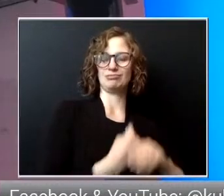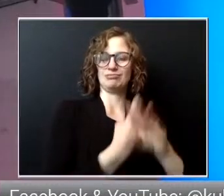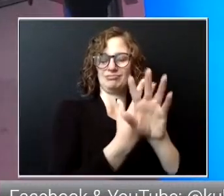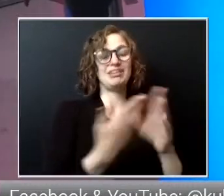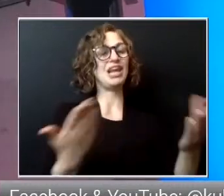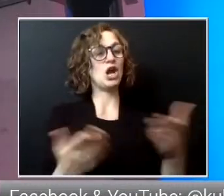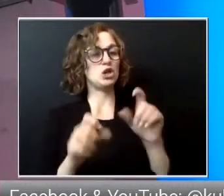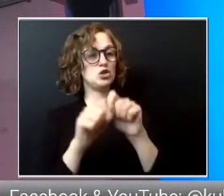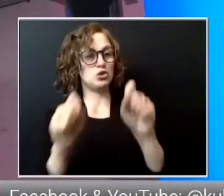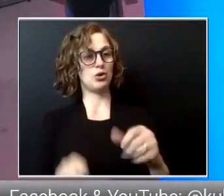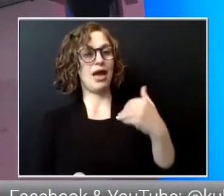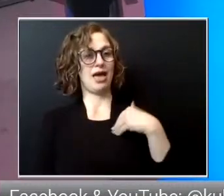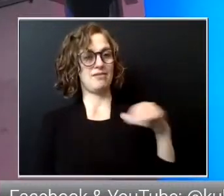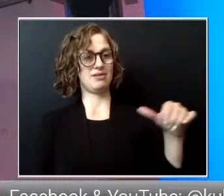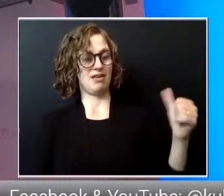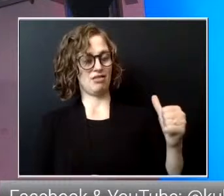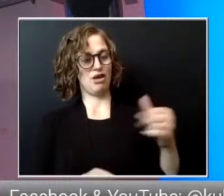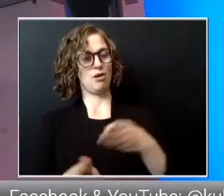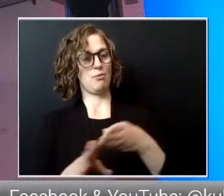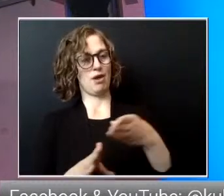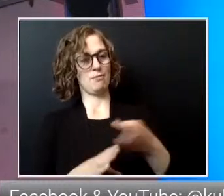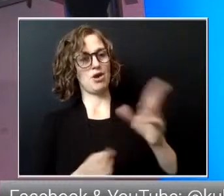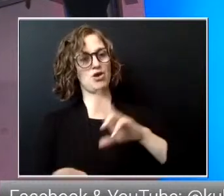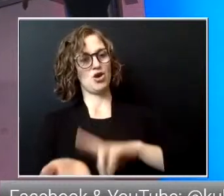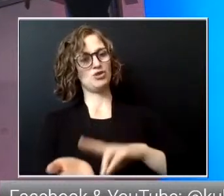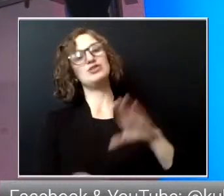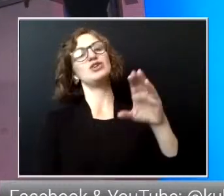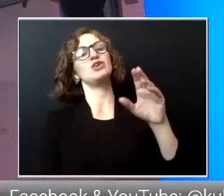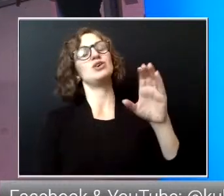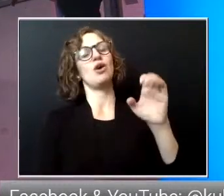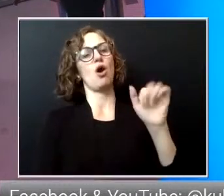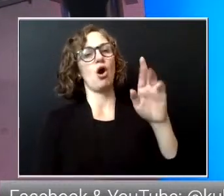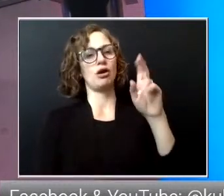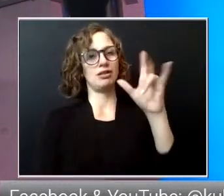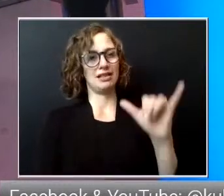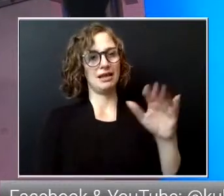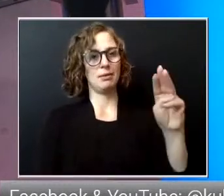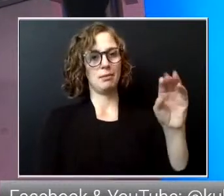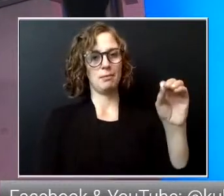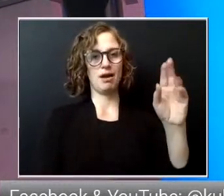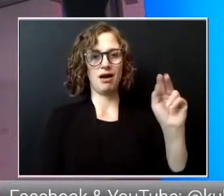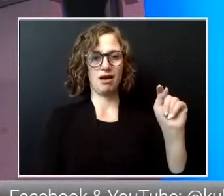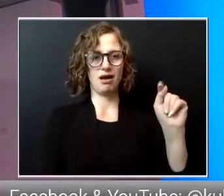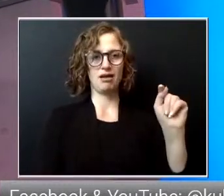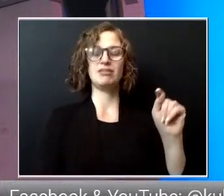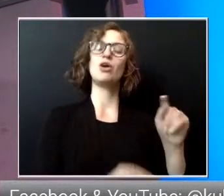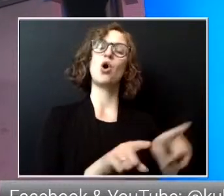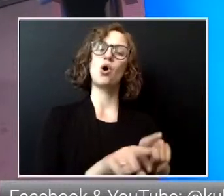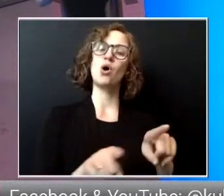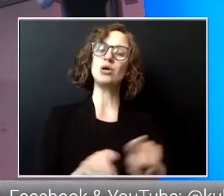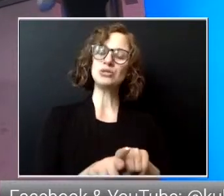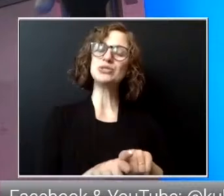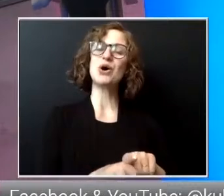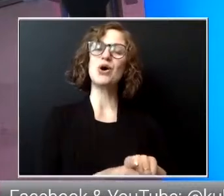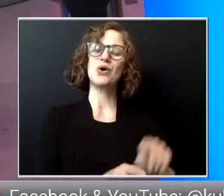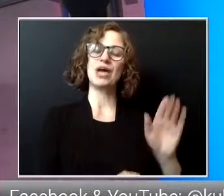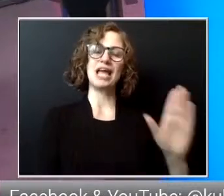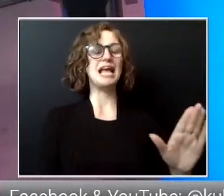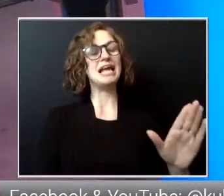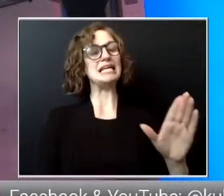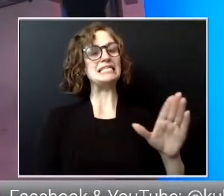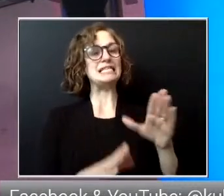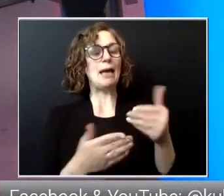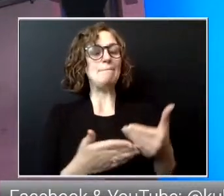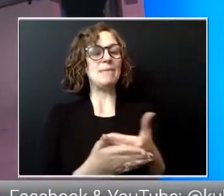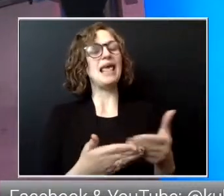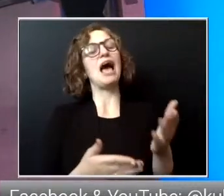primary nurses, Carly Mott. And we also have Archie's pediatric cardiologist, Dr. Ken Gertz.